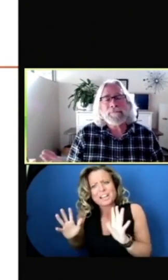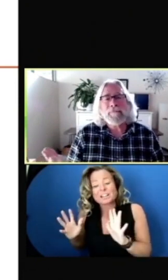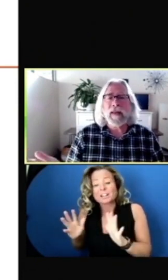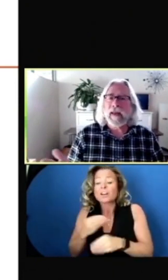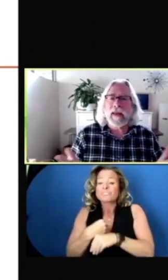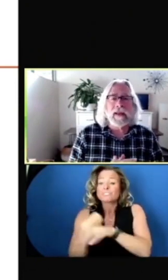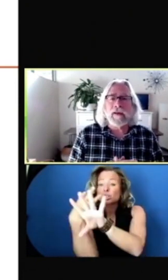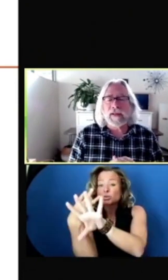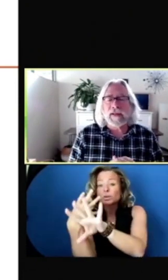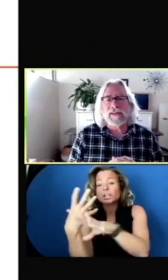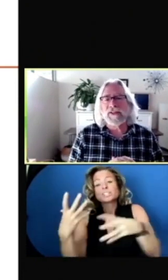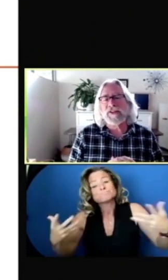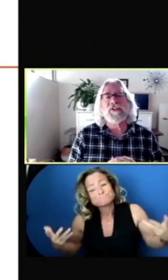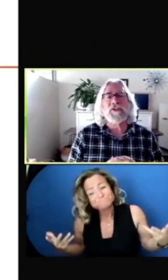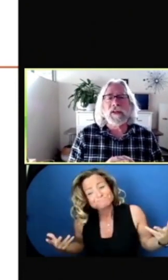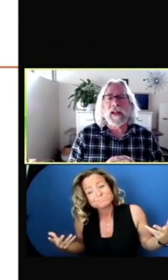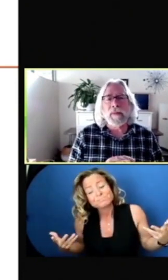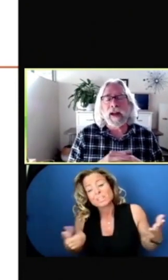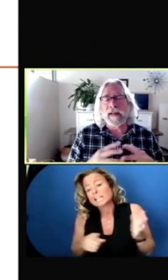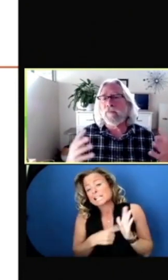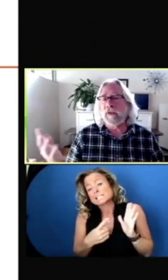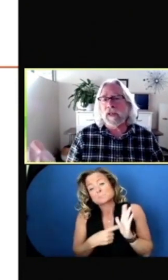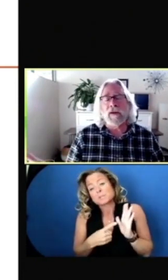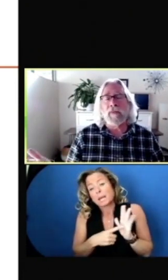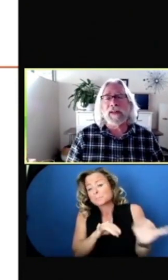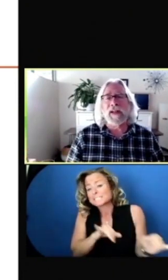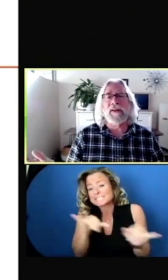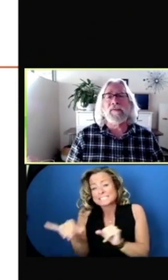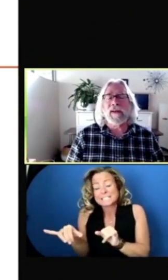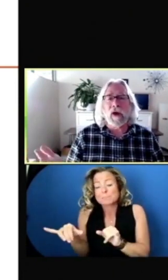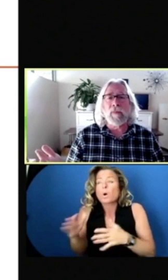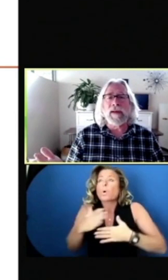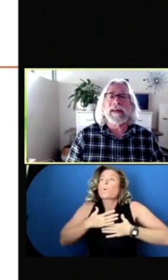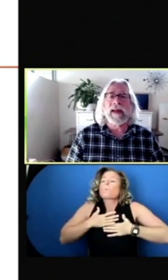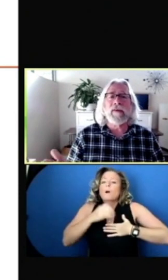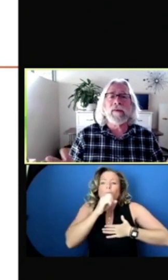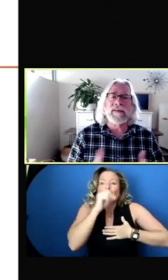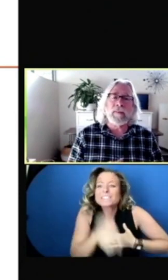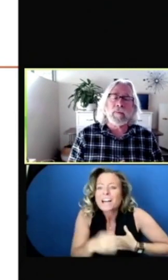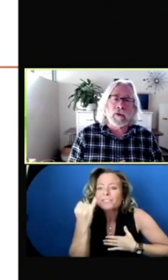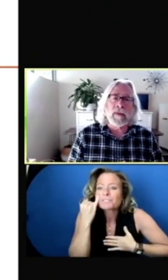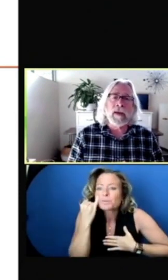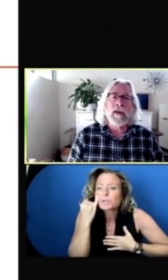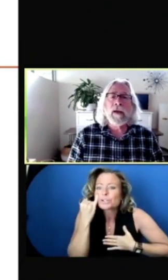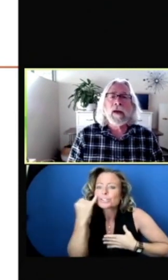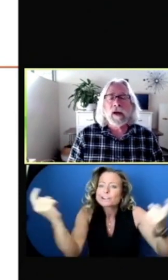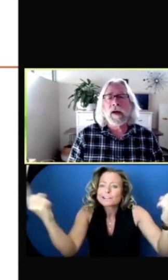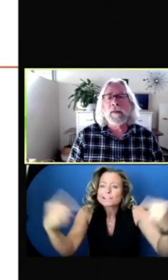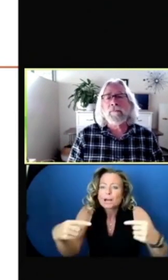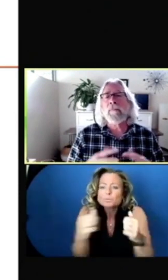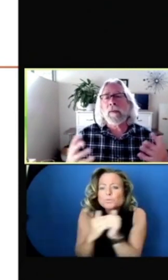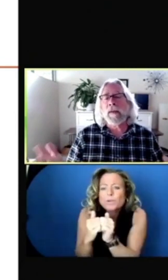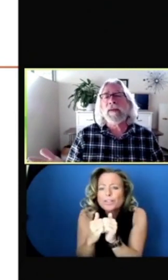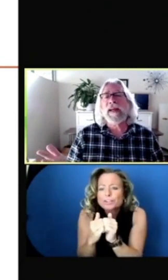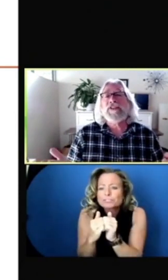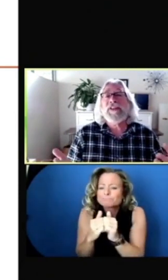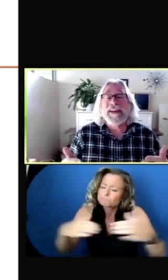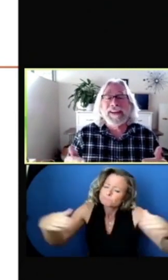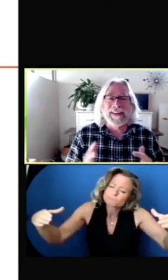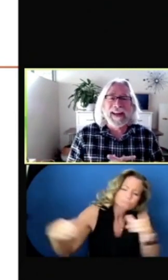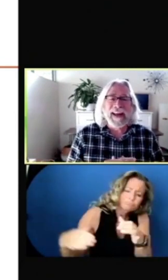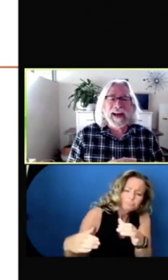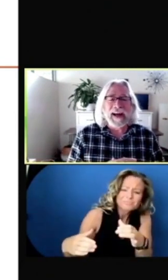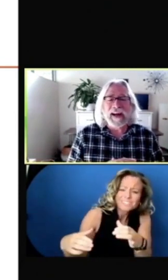virtually, you know, sometimes that's just as good. I mean, I would love it if we could all be together in the same room, but maybe